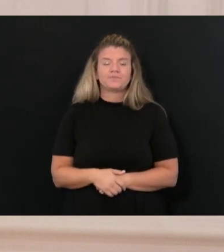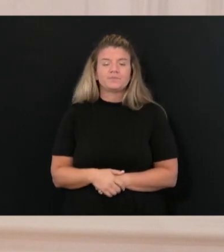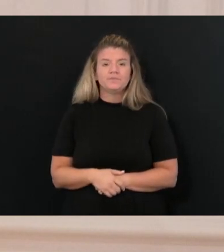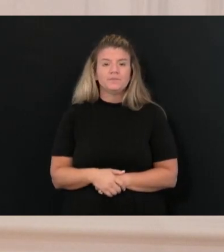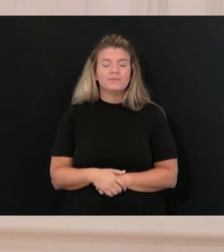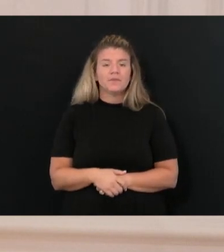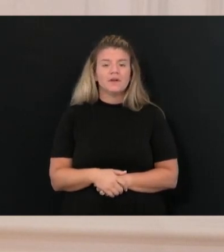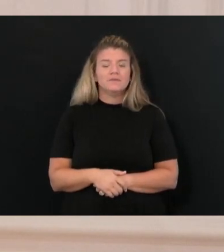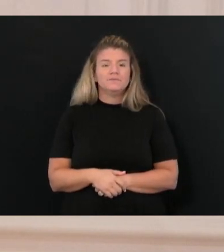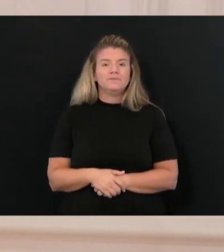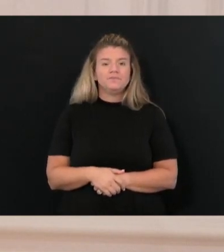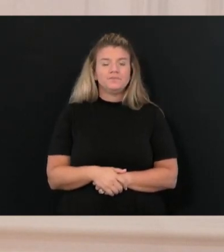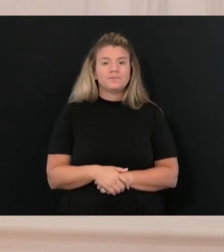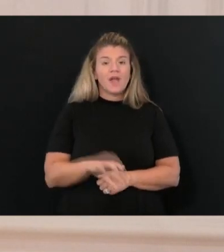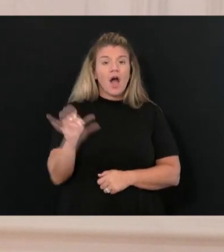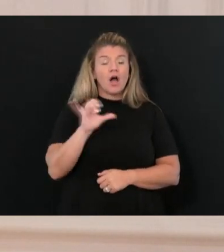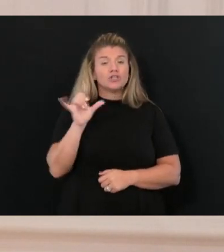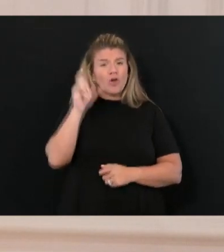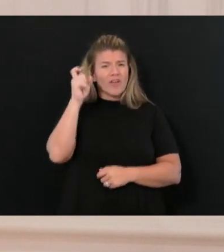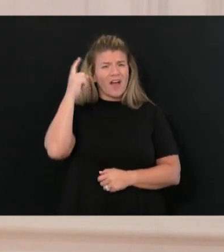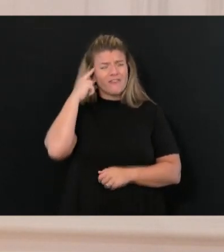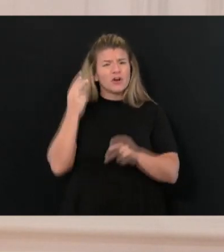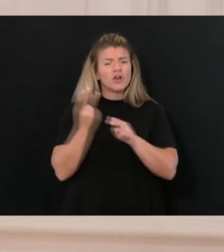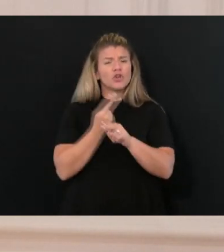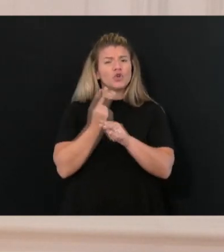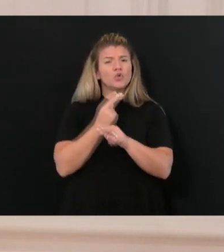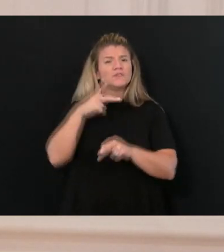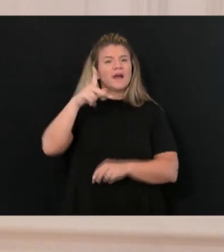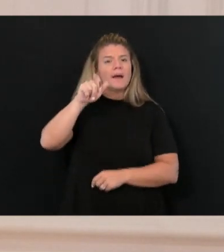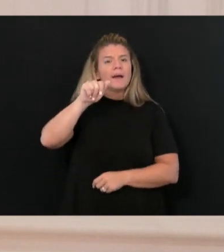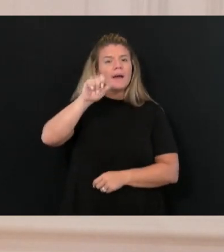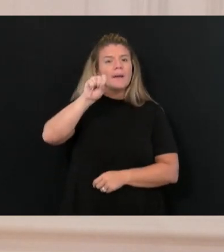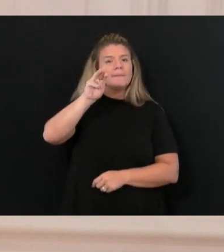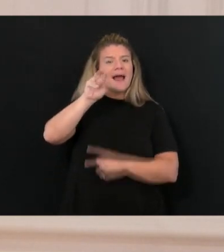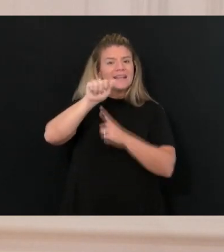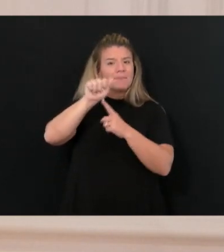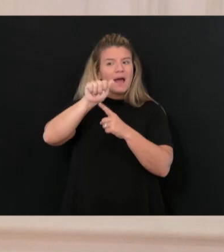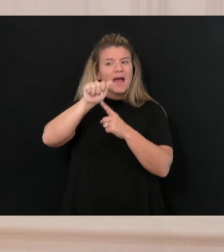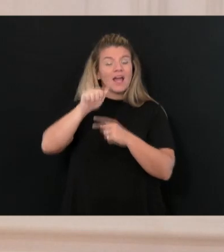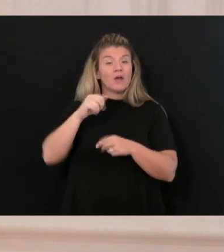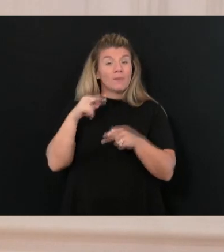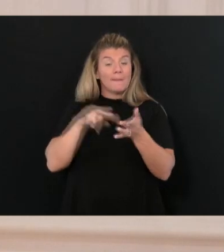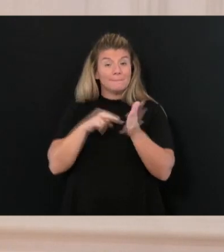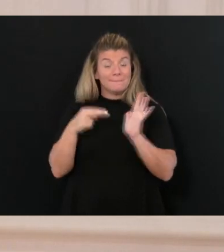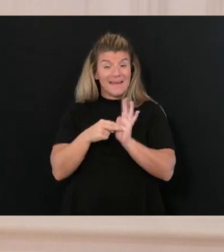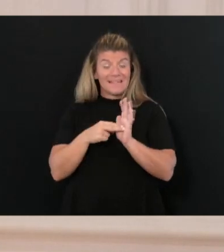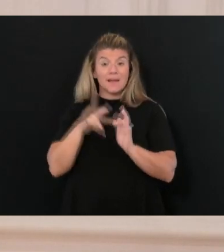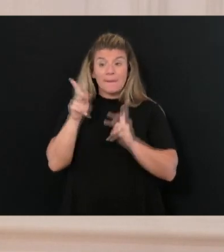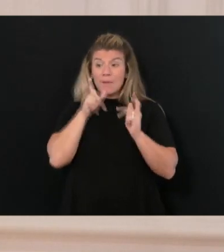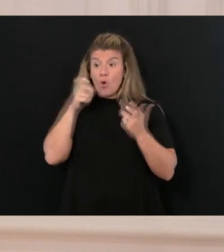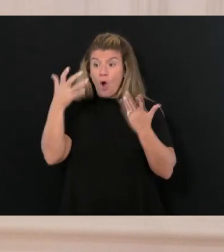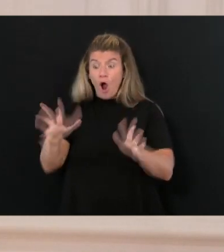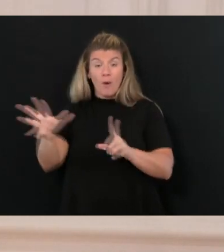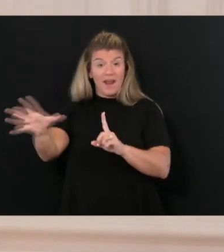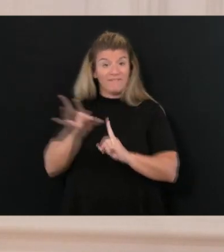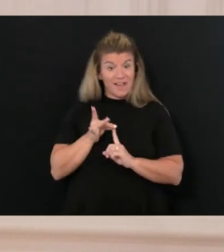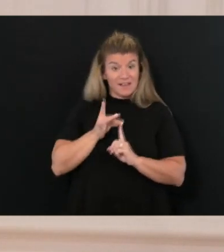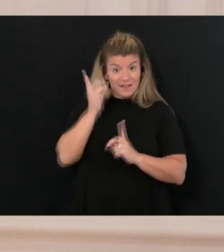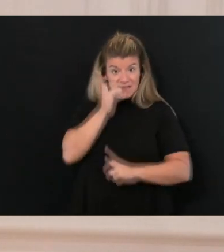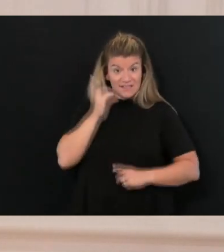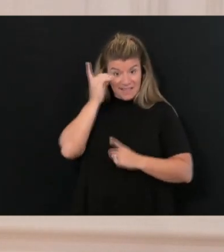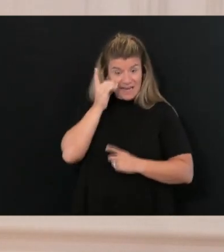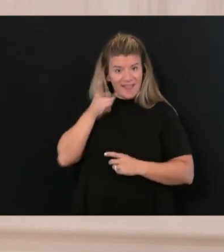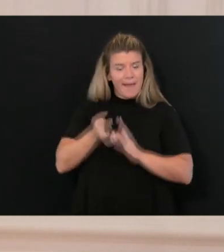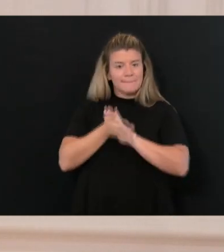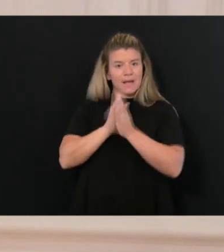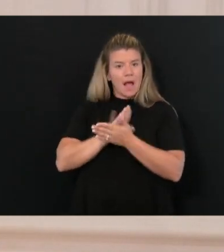of convalescent plasma, taking blood products from people that have been infected with COVID-19, who've developed an